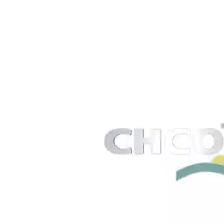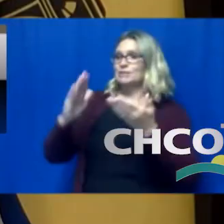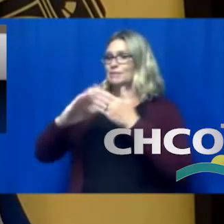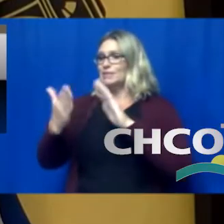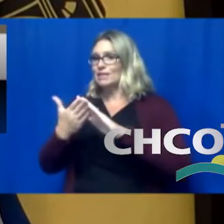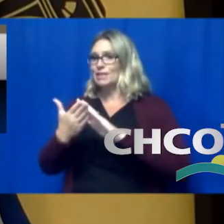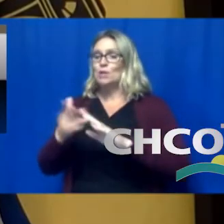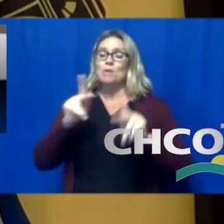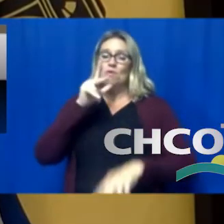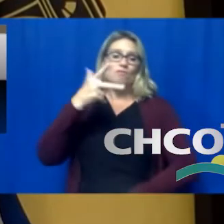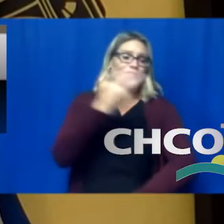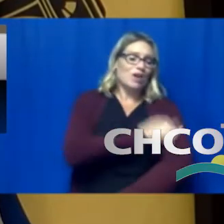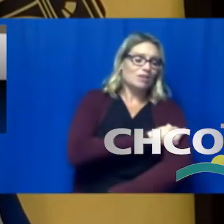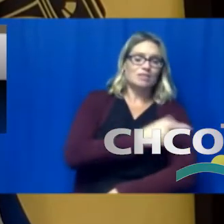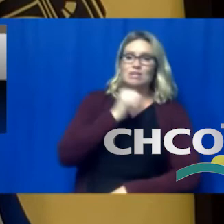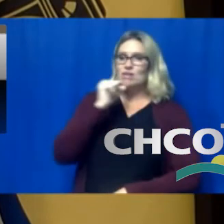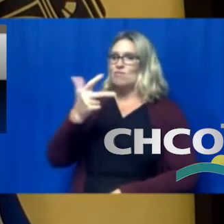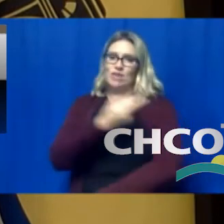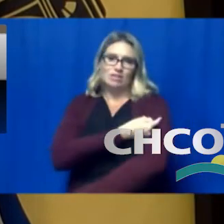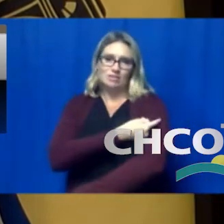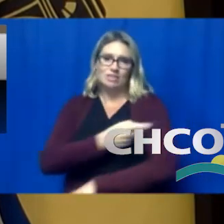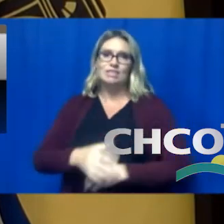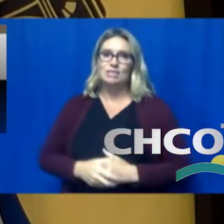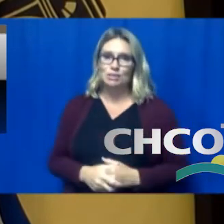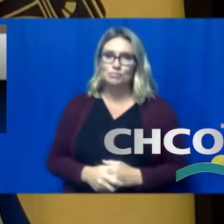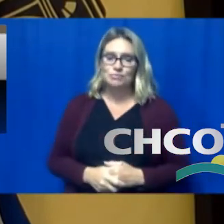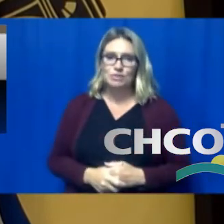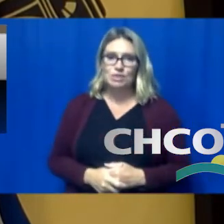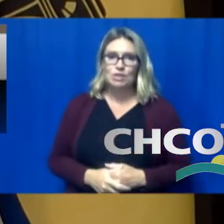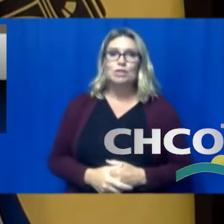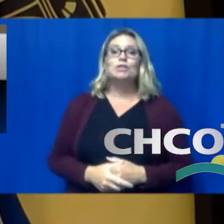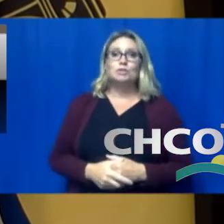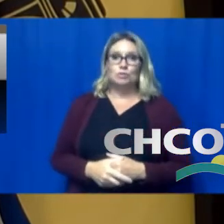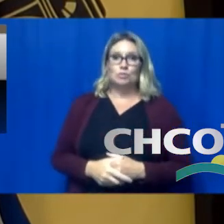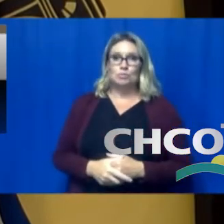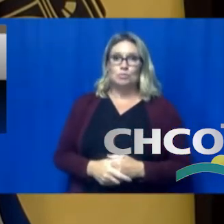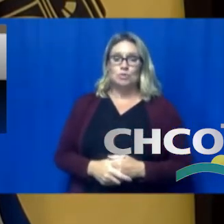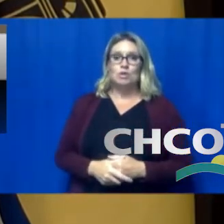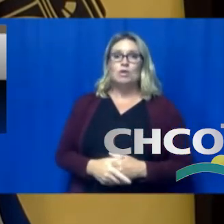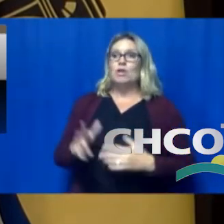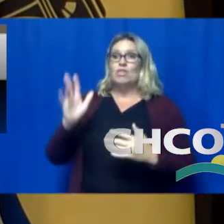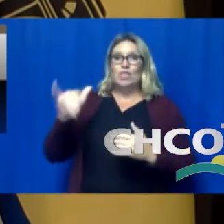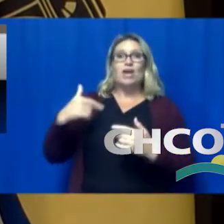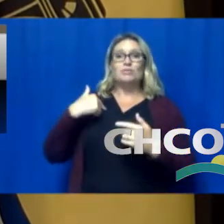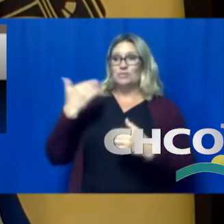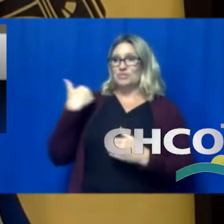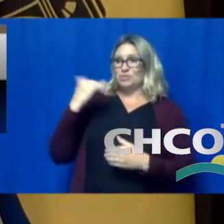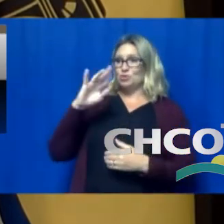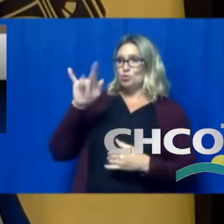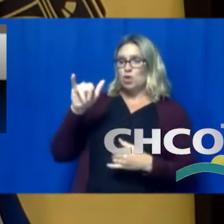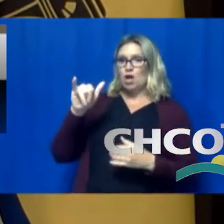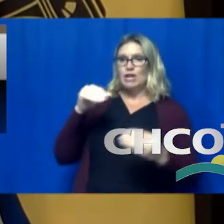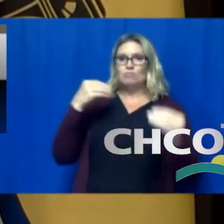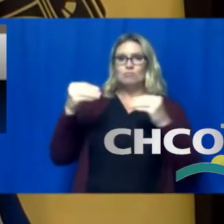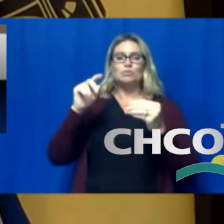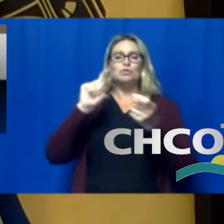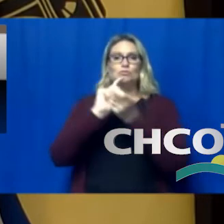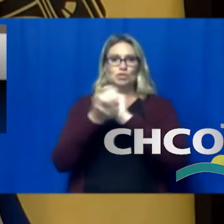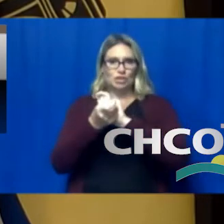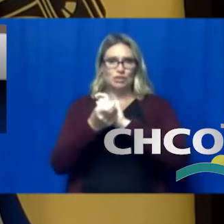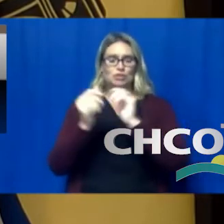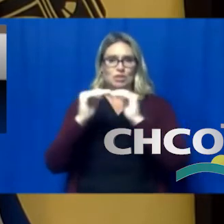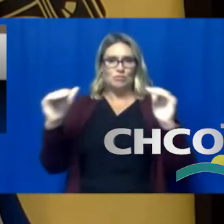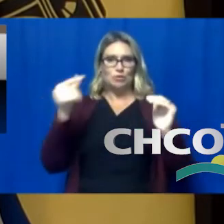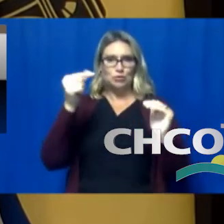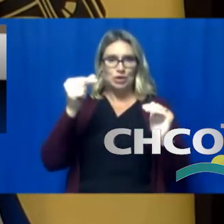serious. We knew there would be more cases of COVID-19 after the mandatory order was lifted in July. We expected to see an increase